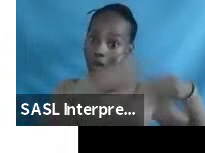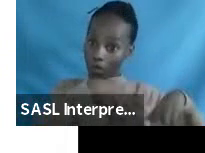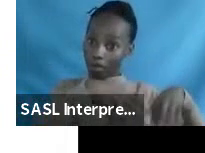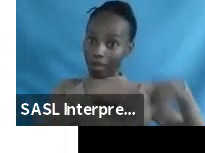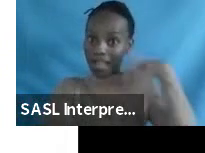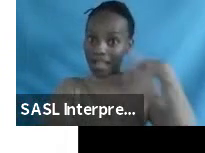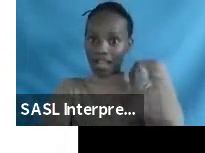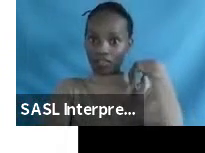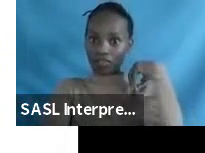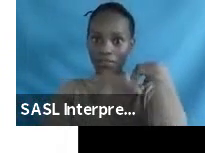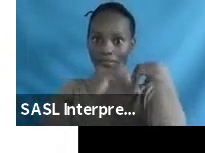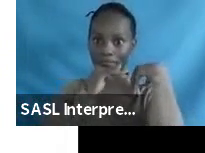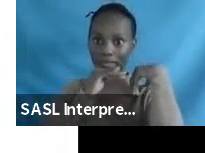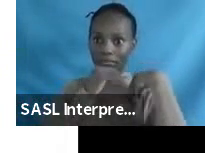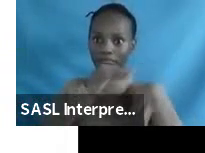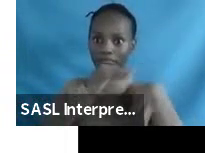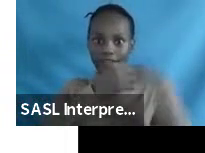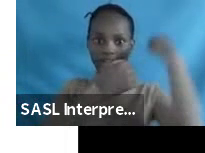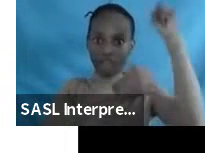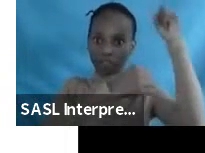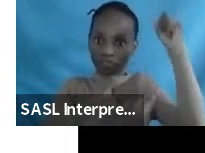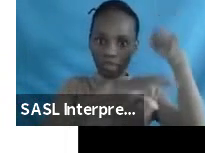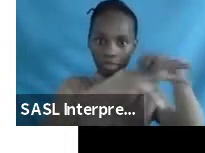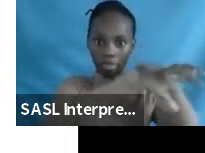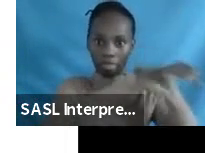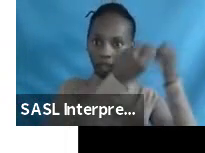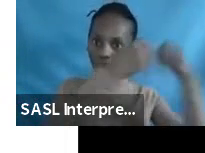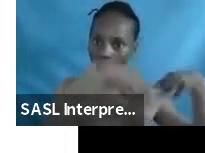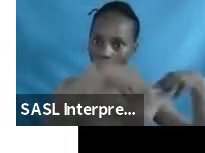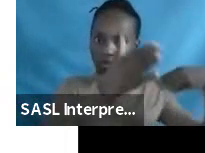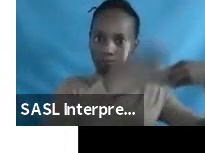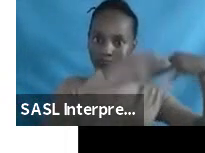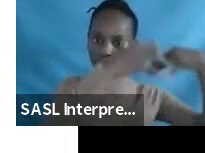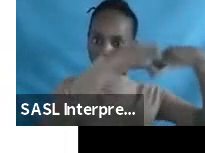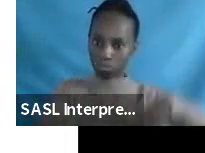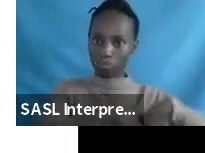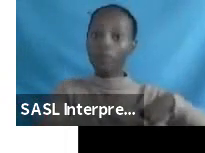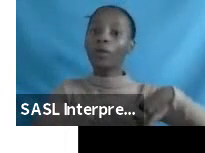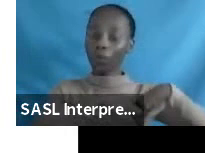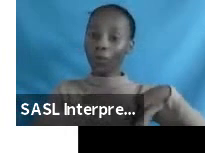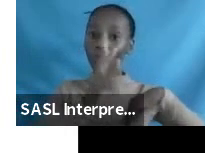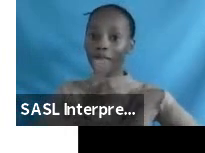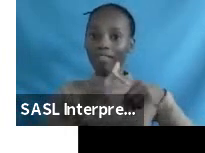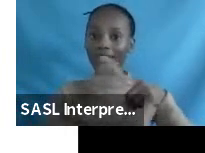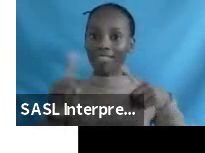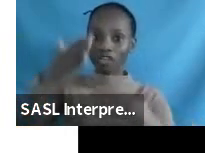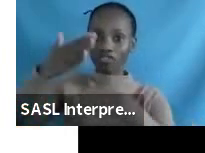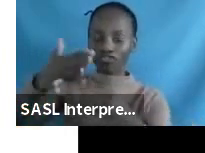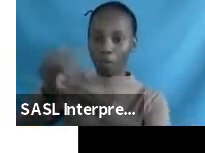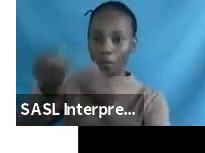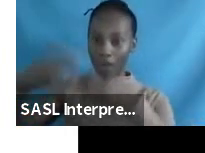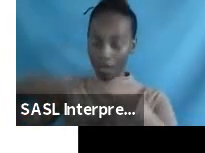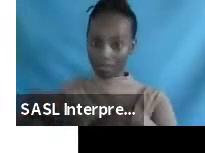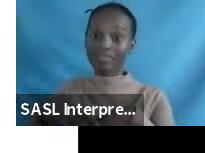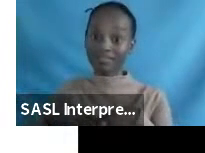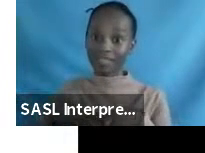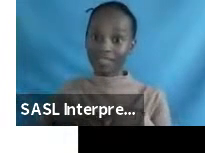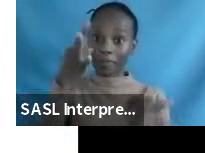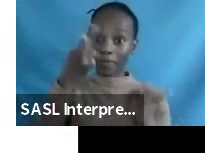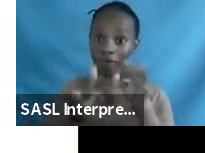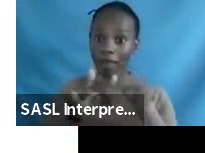closed, the jobs are lost, particularly in the manufacturing sector. I spoke about clothing and textile earlier